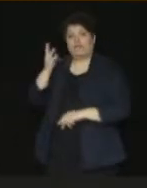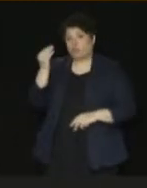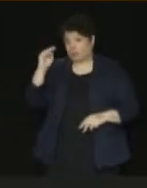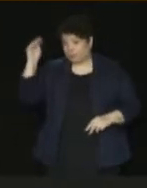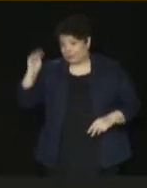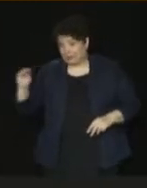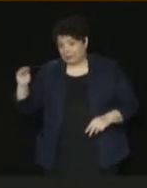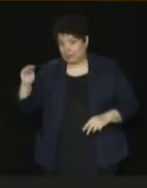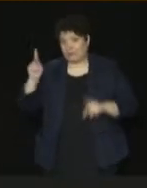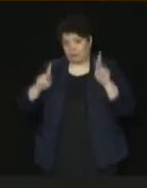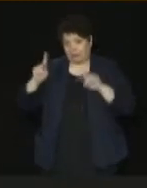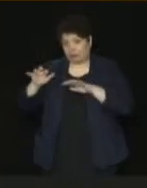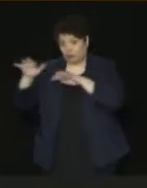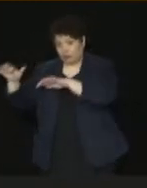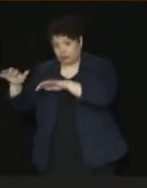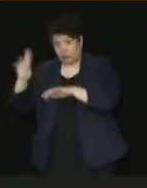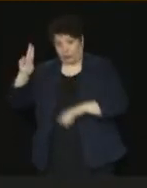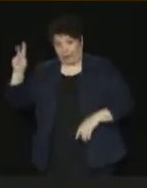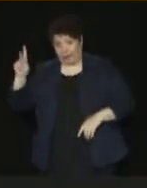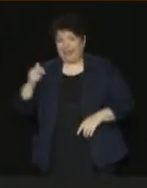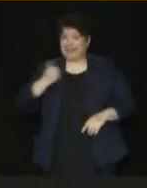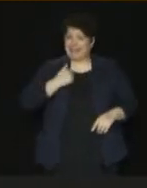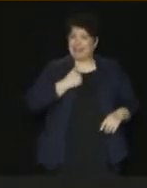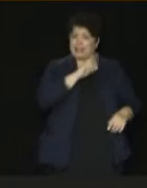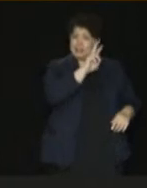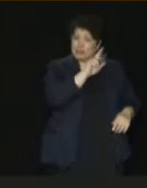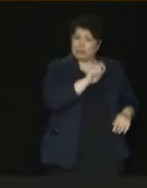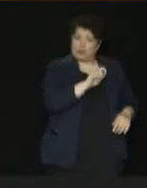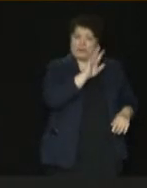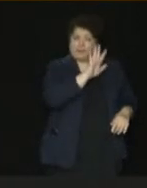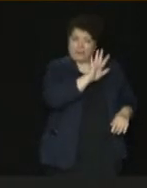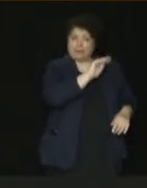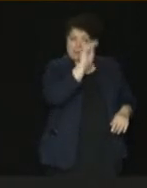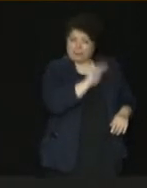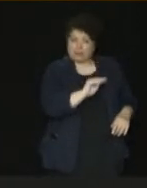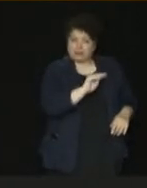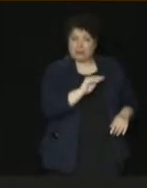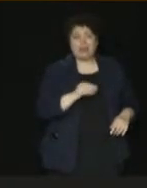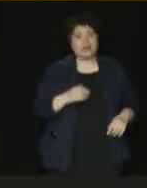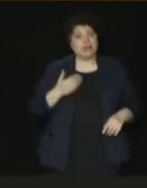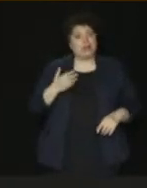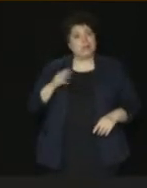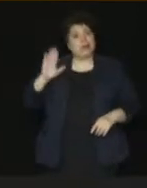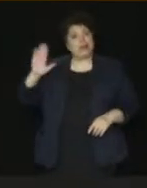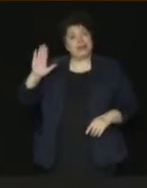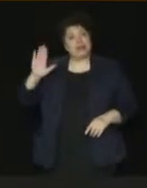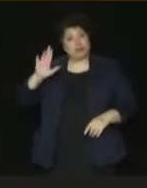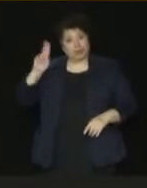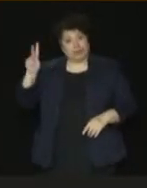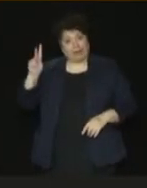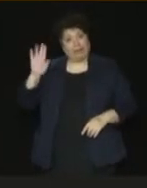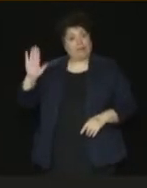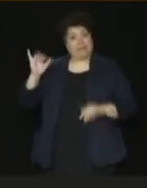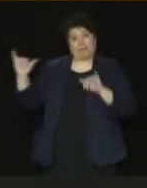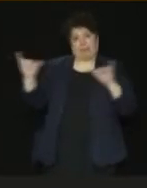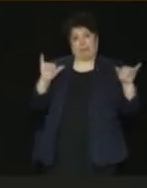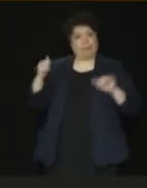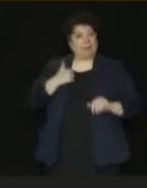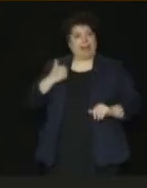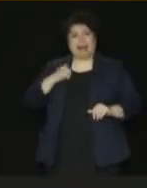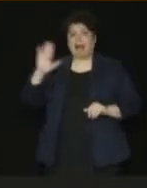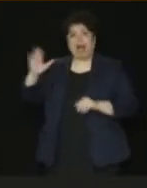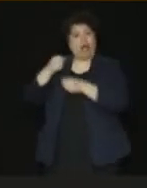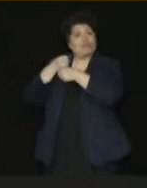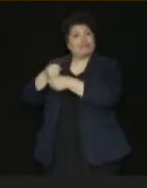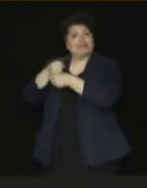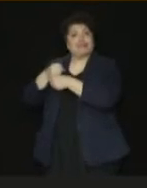2.5%. The UK, similar to Canada, at the beginning of this pandemic, had next to no domestic production capacity for